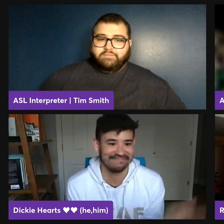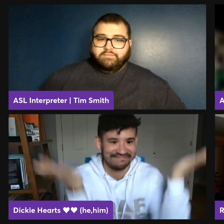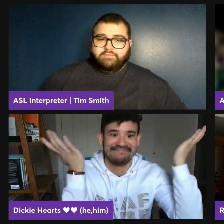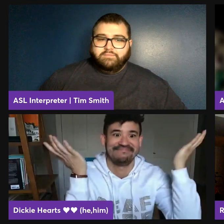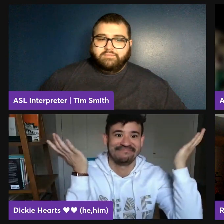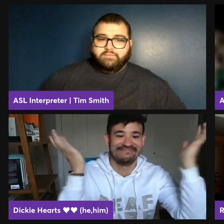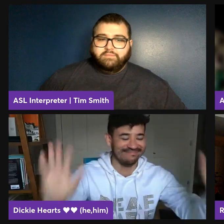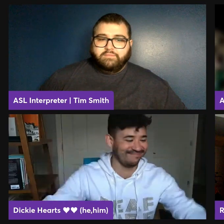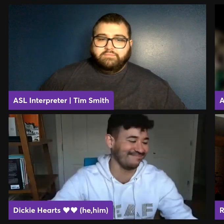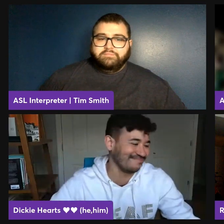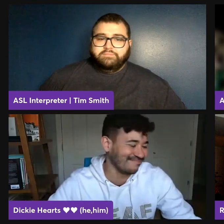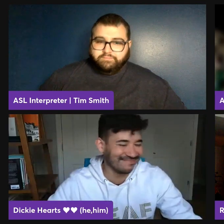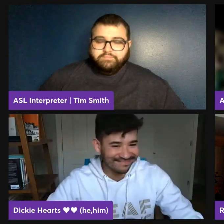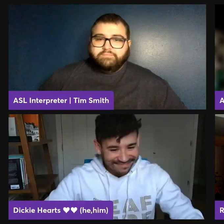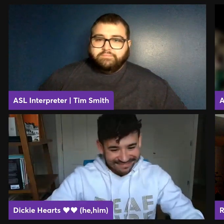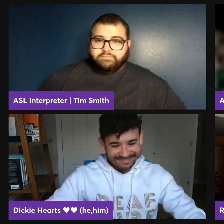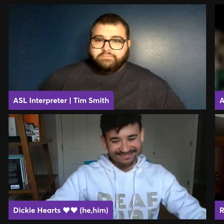Oh,